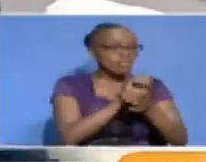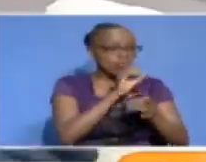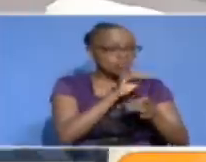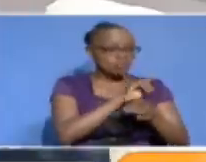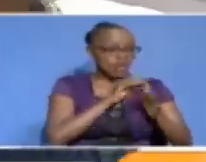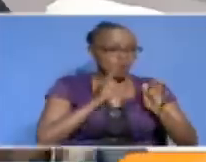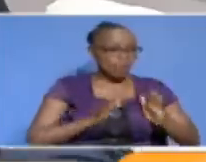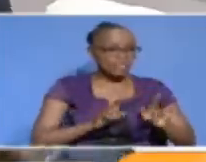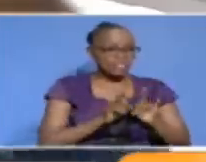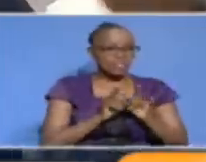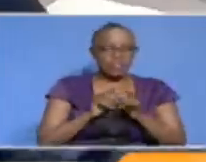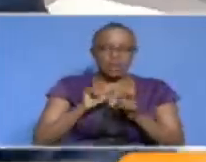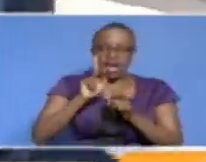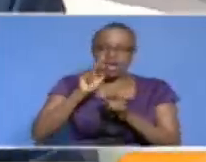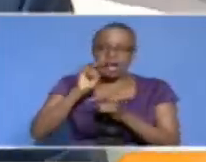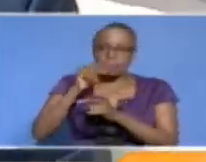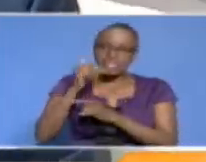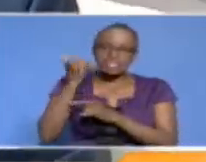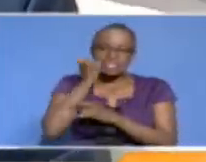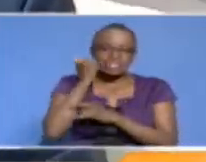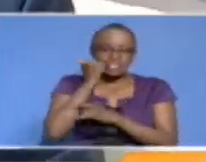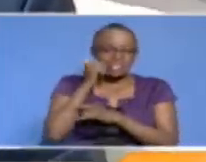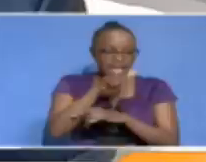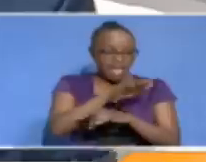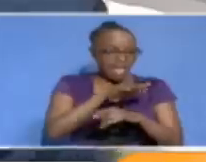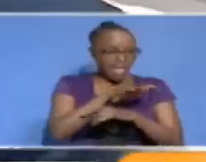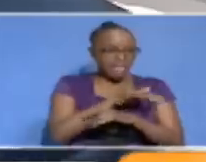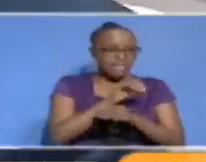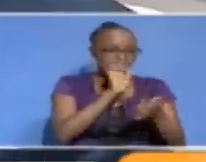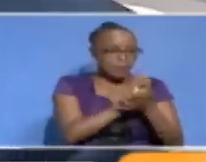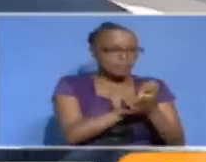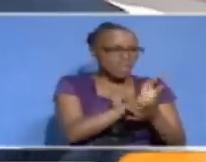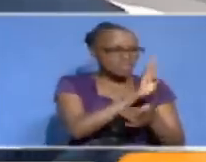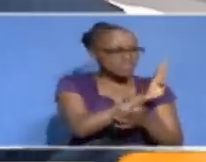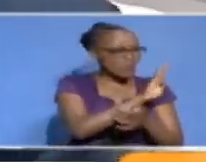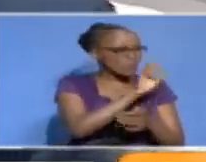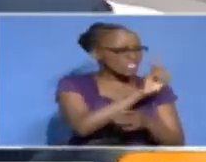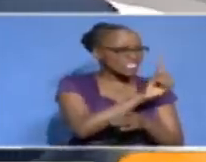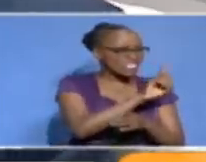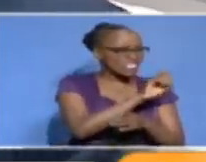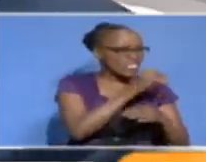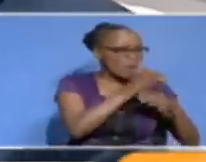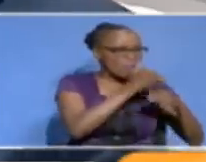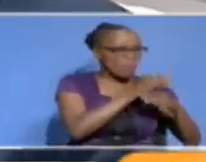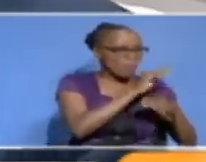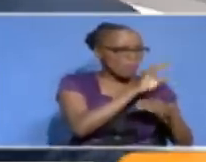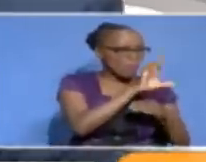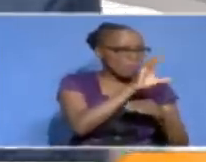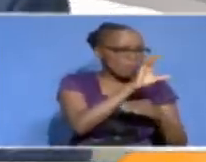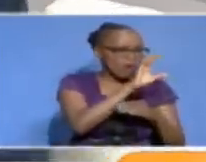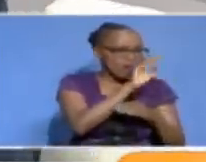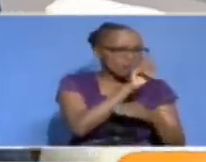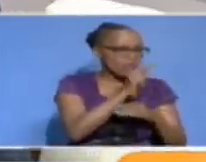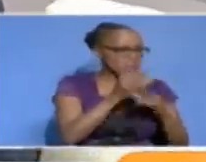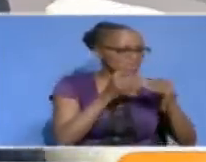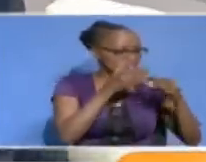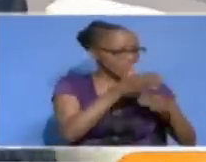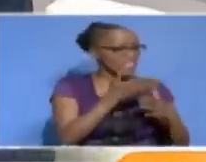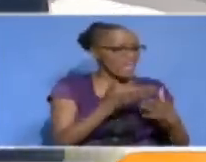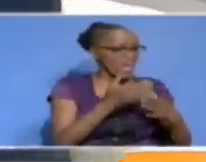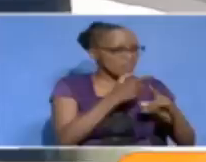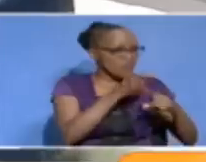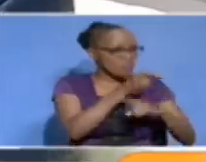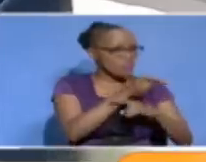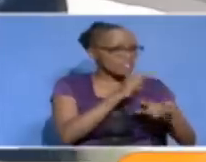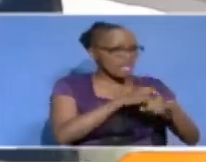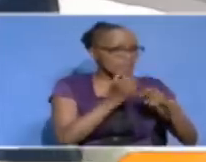there, I went to committee. I was the leader of Sick B prison block and B block. B or D block when we were remanded in committee prison. I was a leader there. From there, when I